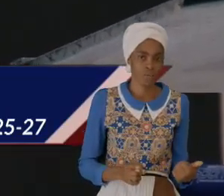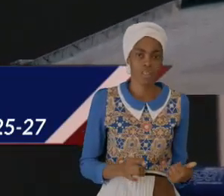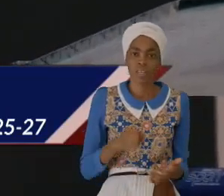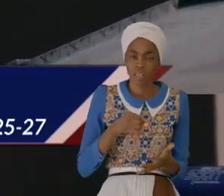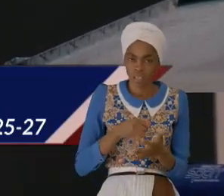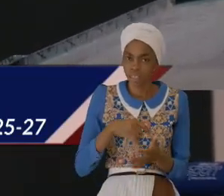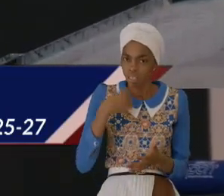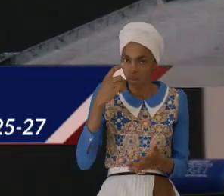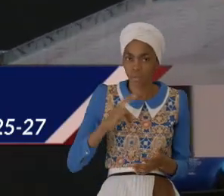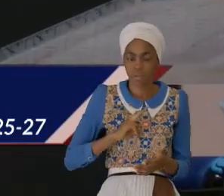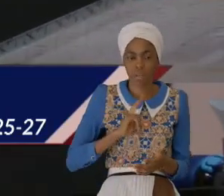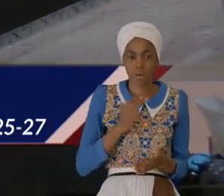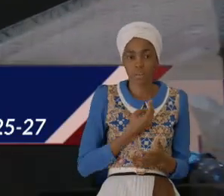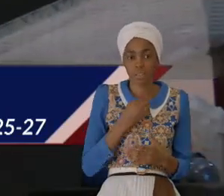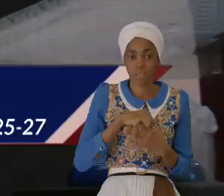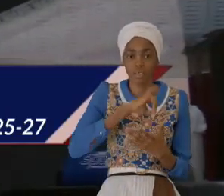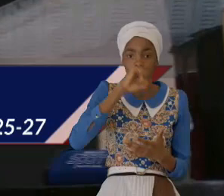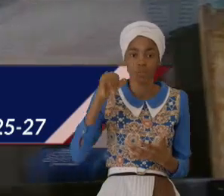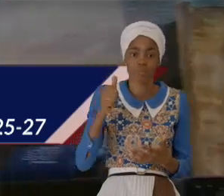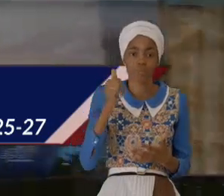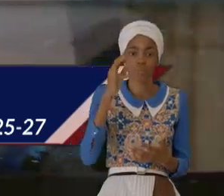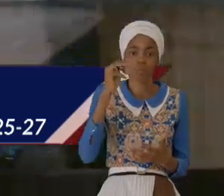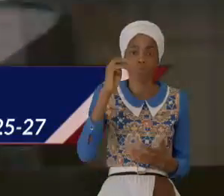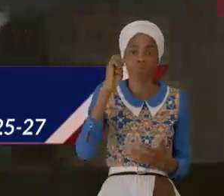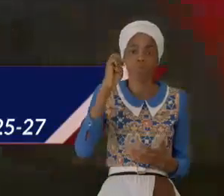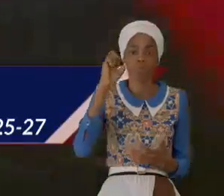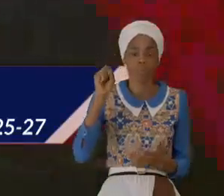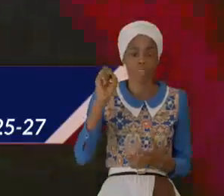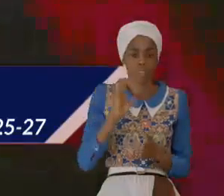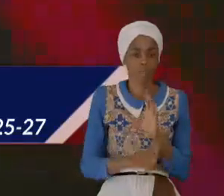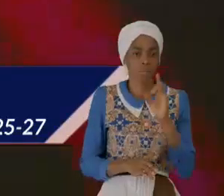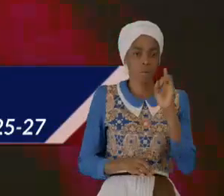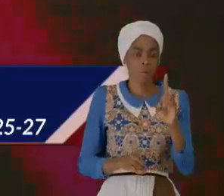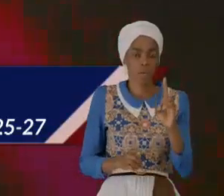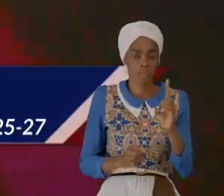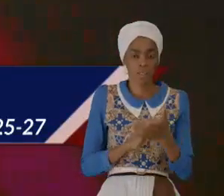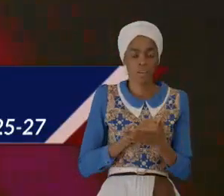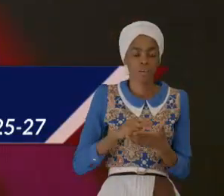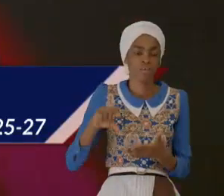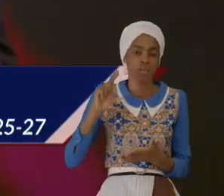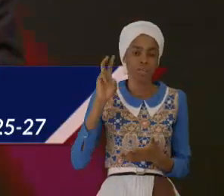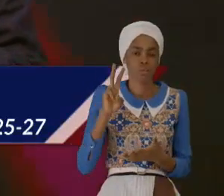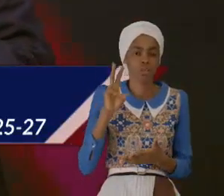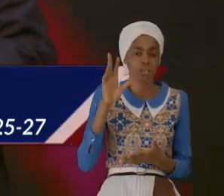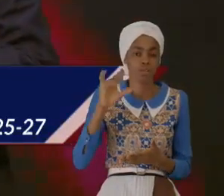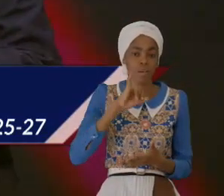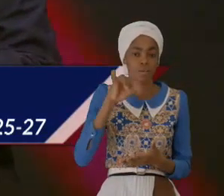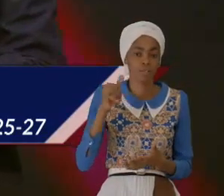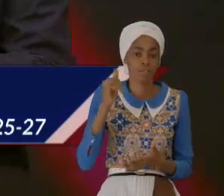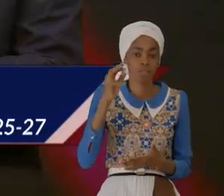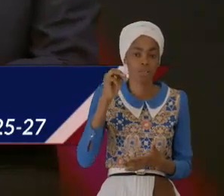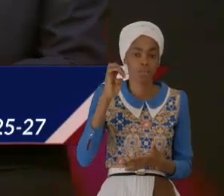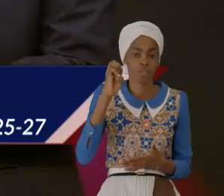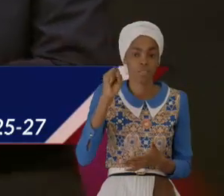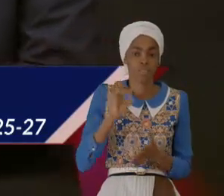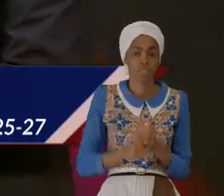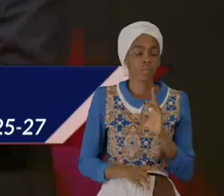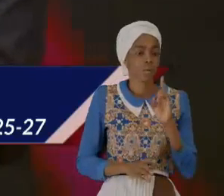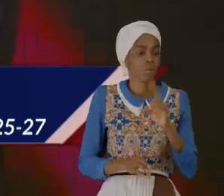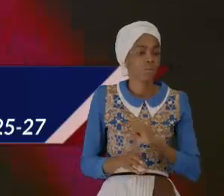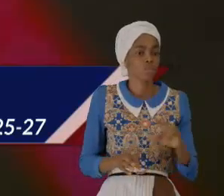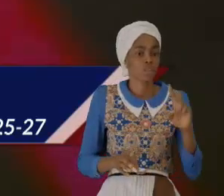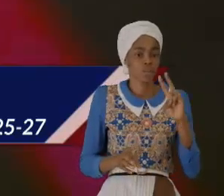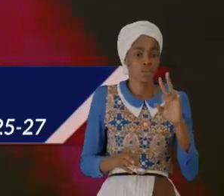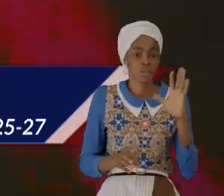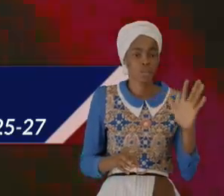tells us in James chapter 1, reading from verse 25. James chapter 1, reading